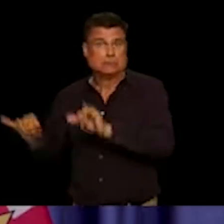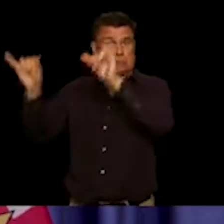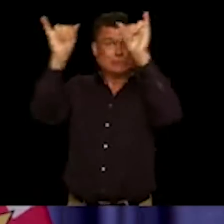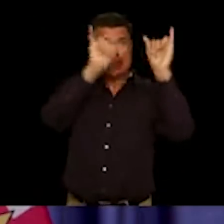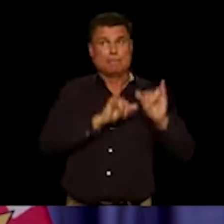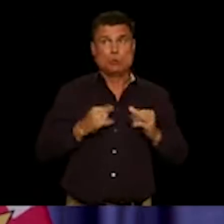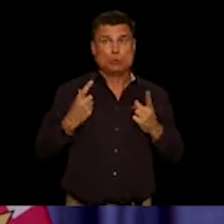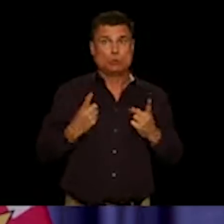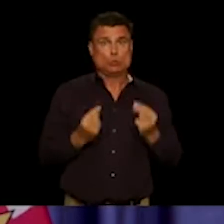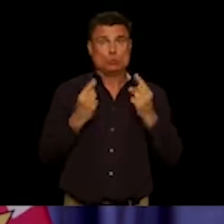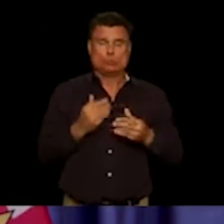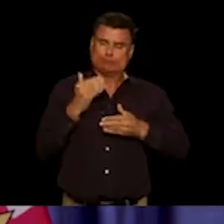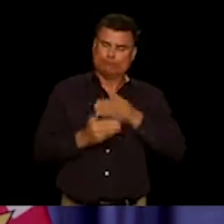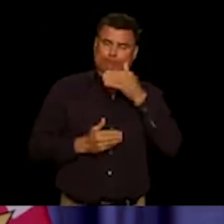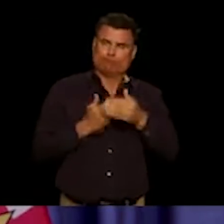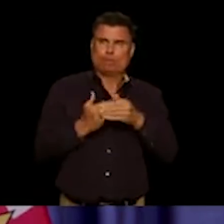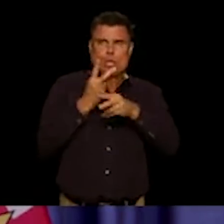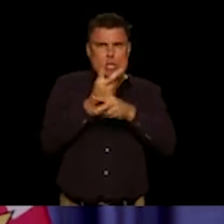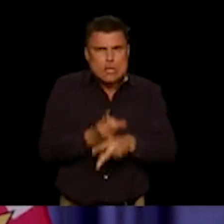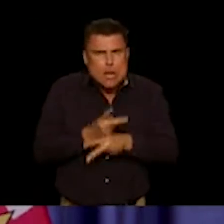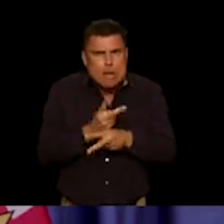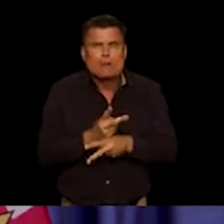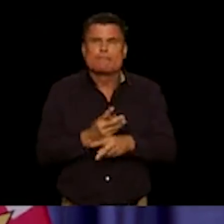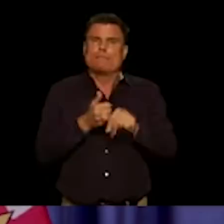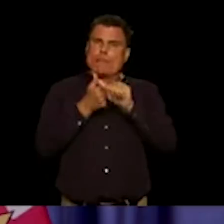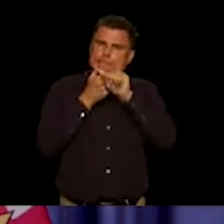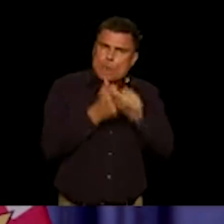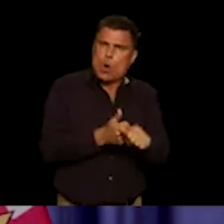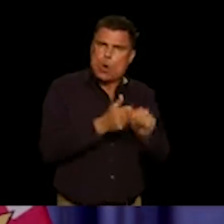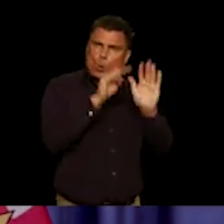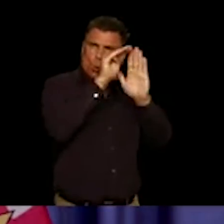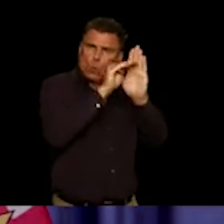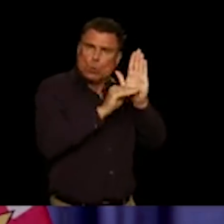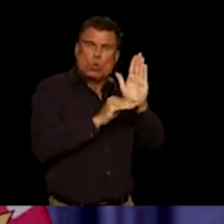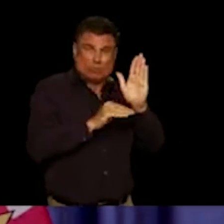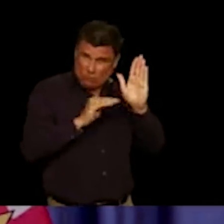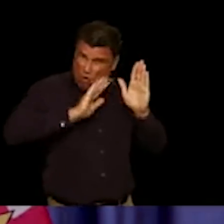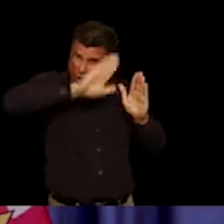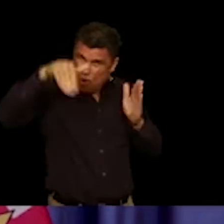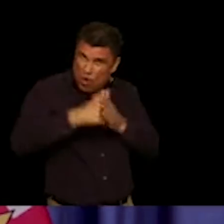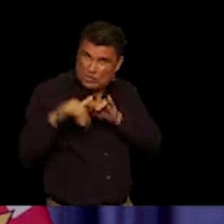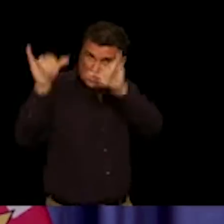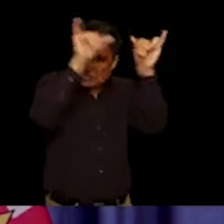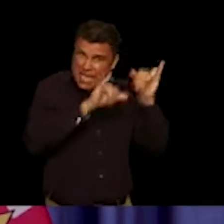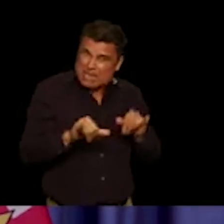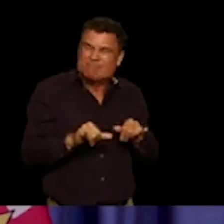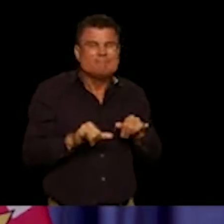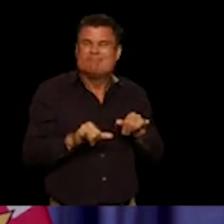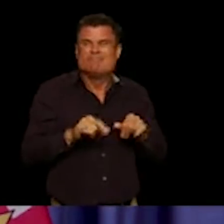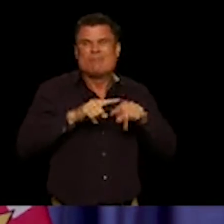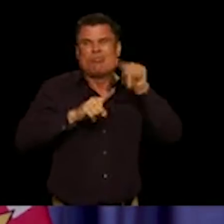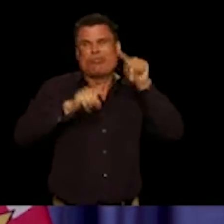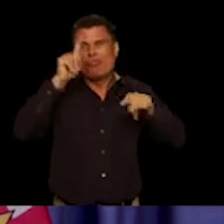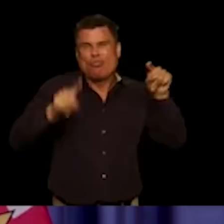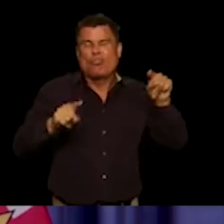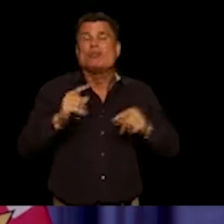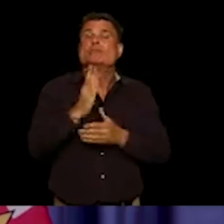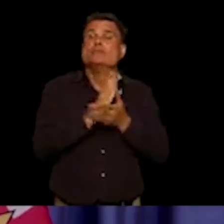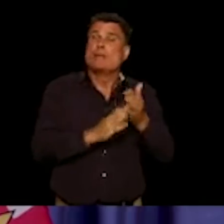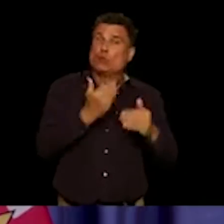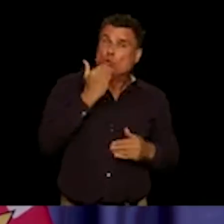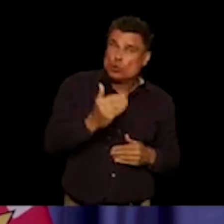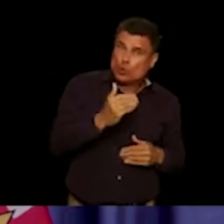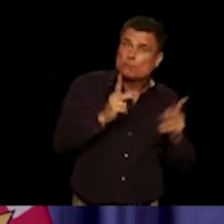board. Although the vast majority of British Columbians are listening carefully to public health directives, they're acting appropriately. There